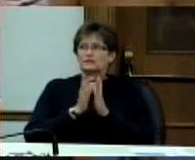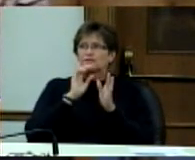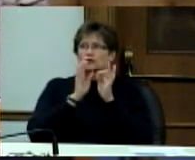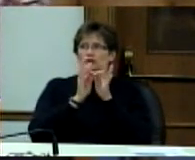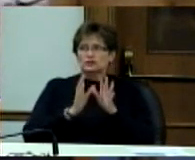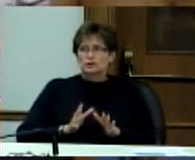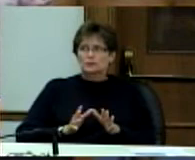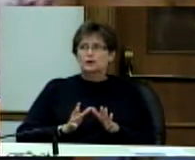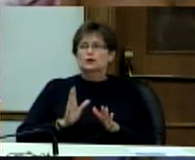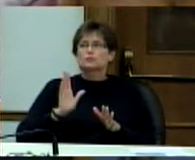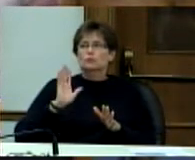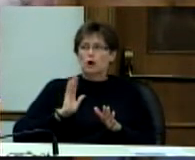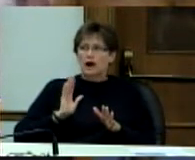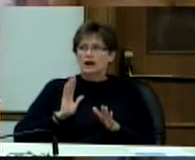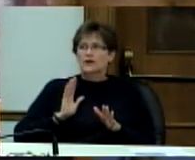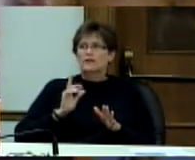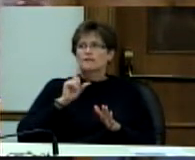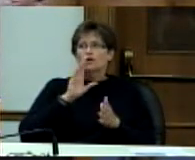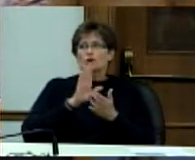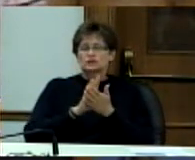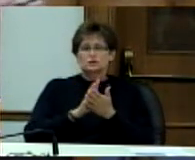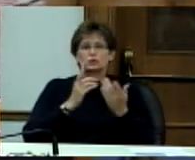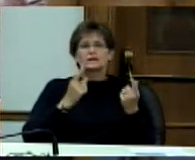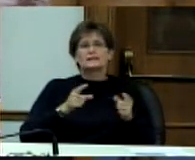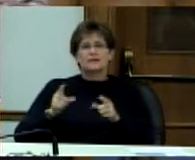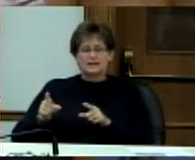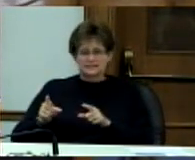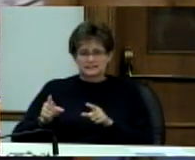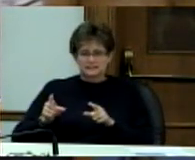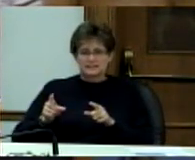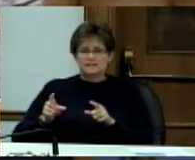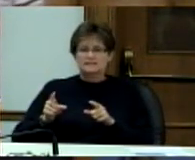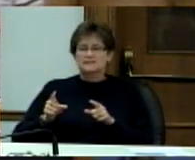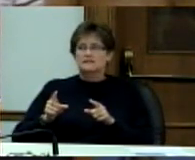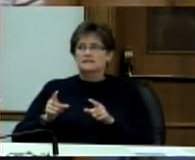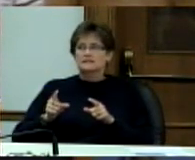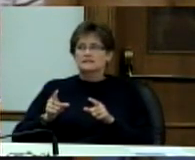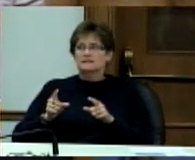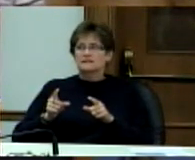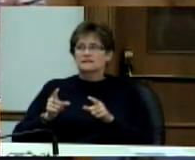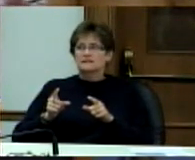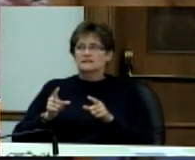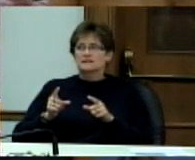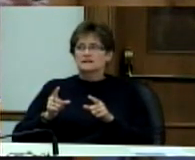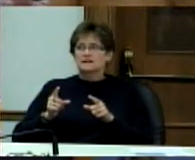I had requests for an interpreter prior for like school events.